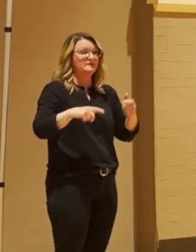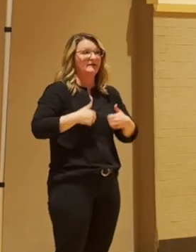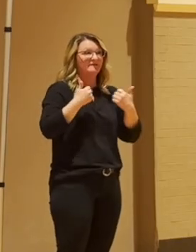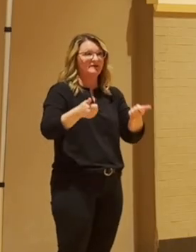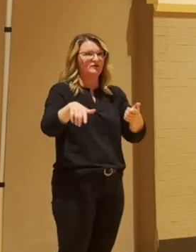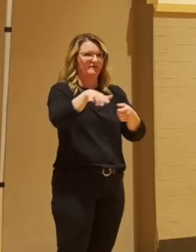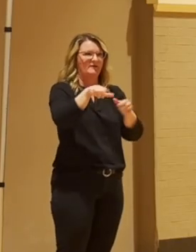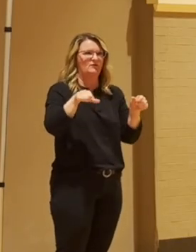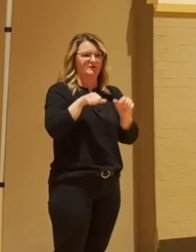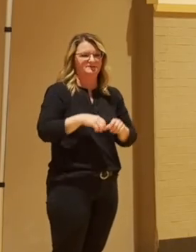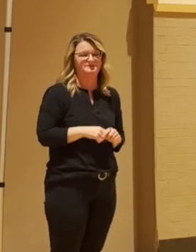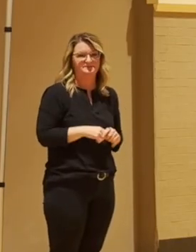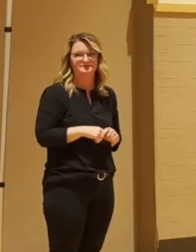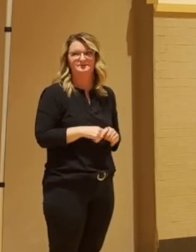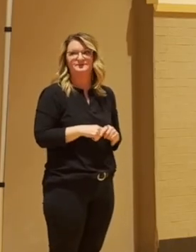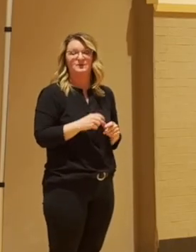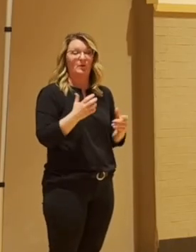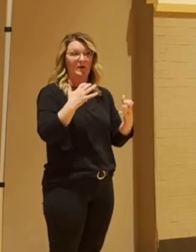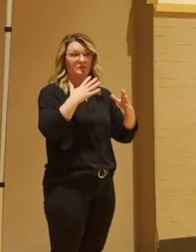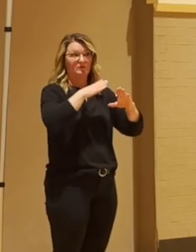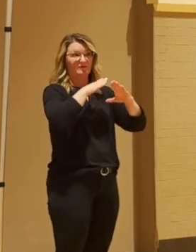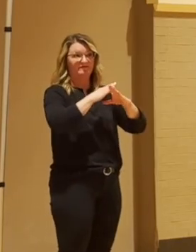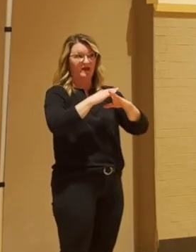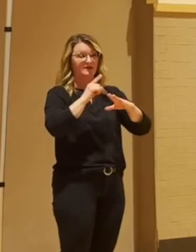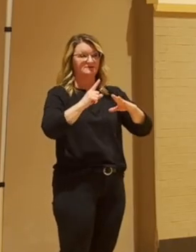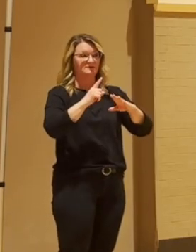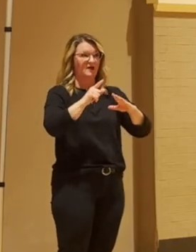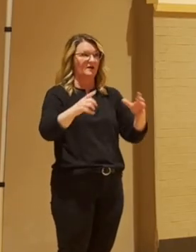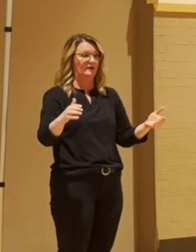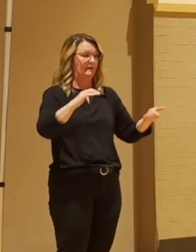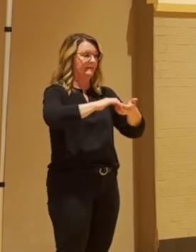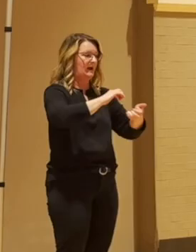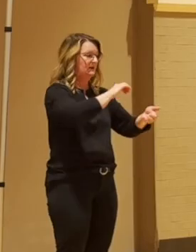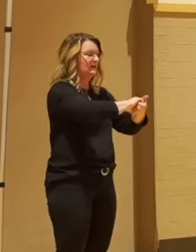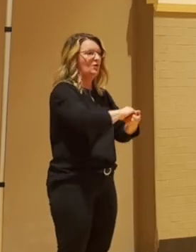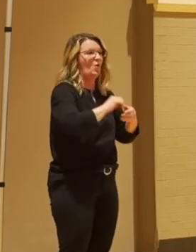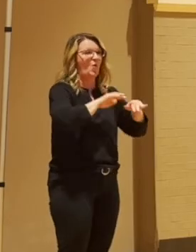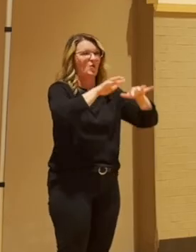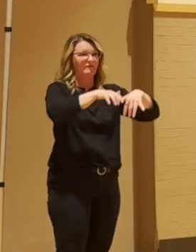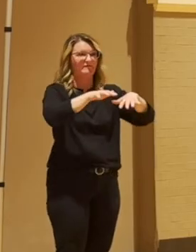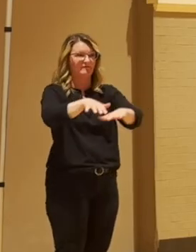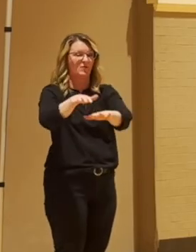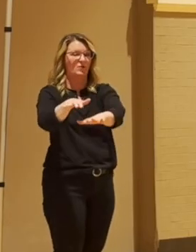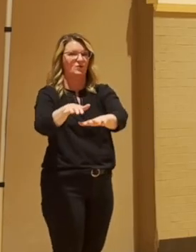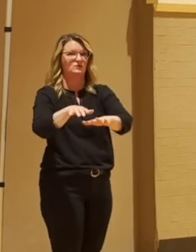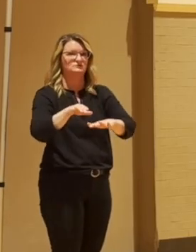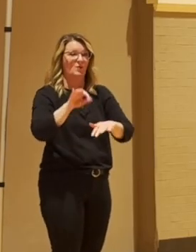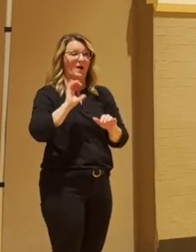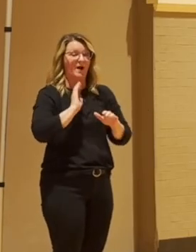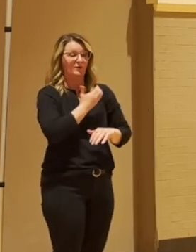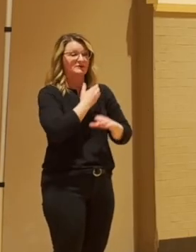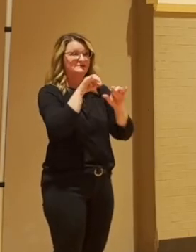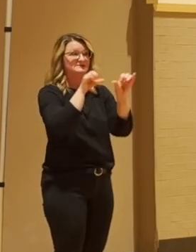our area with preventing combined sewer overflows. Now, combined sewer overflows are basically, our system